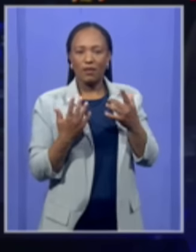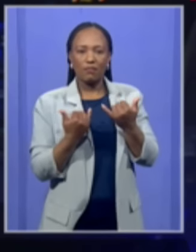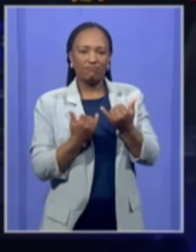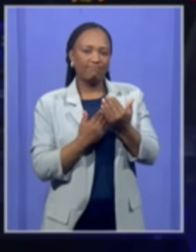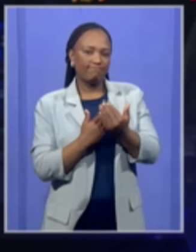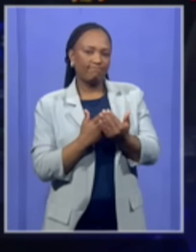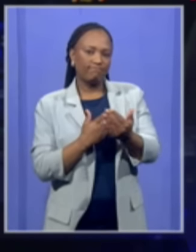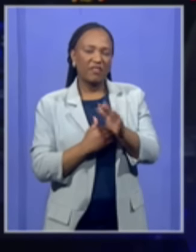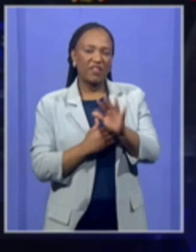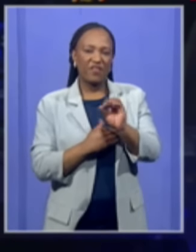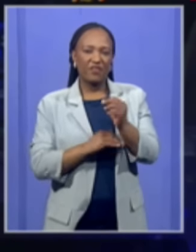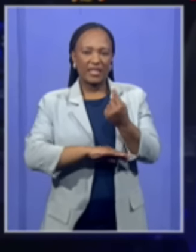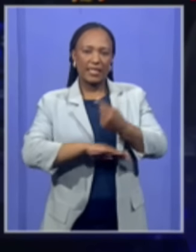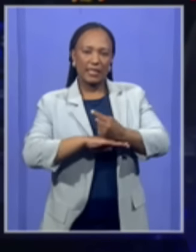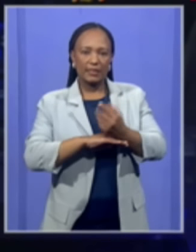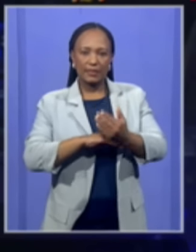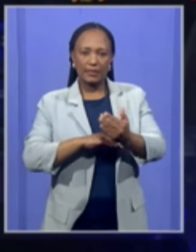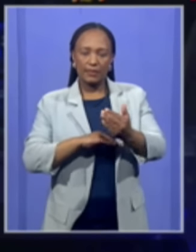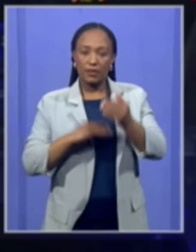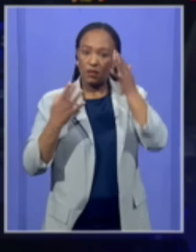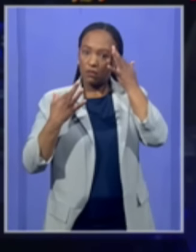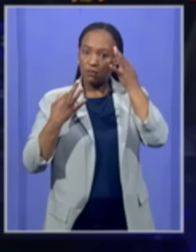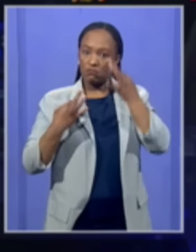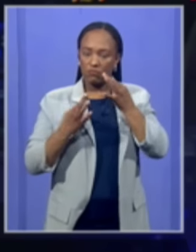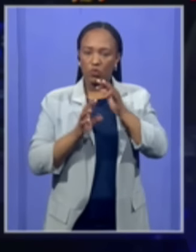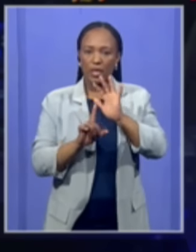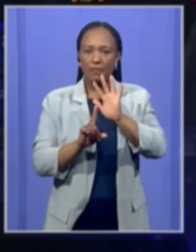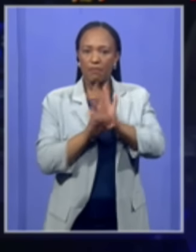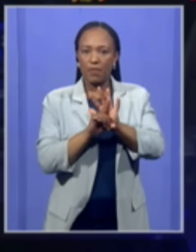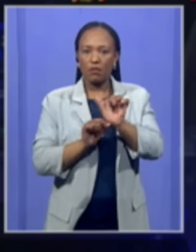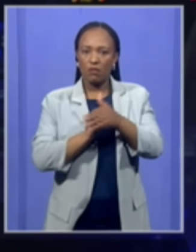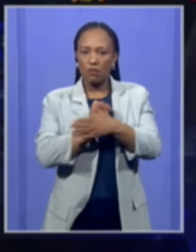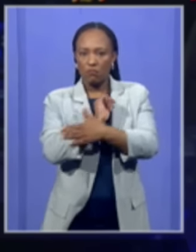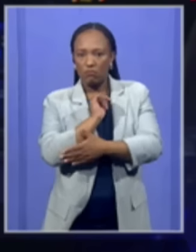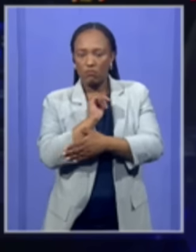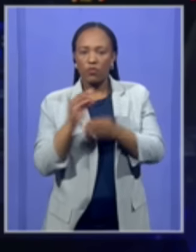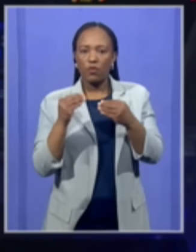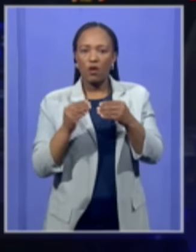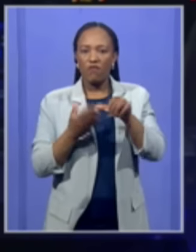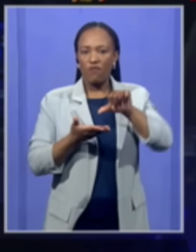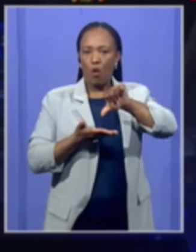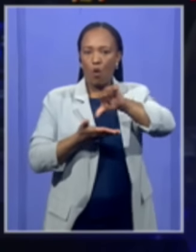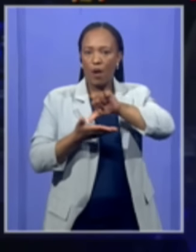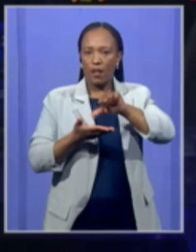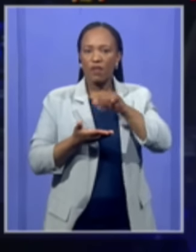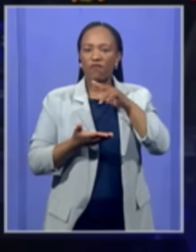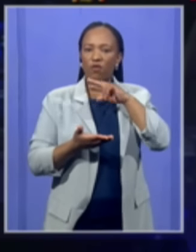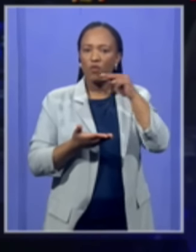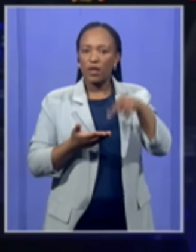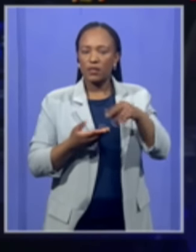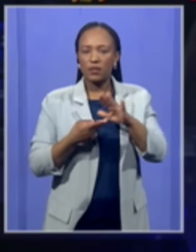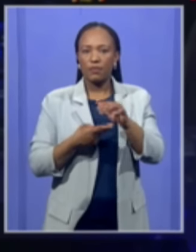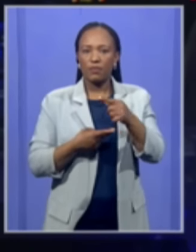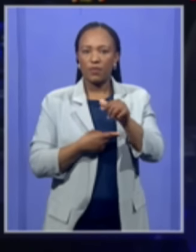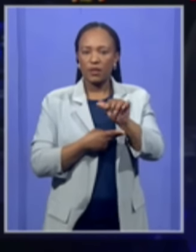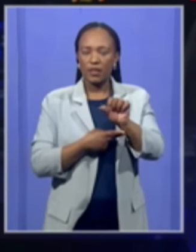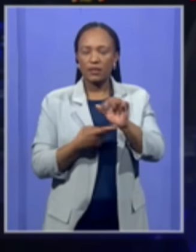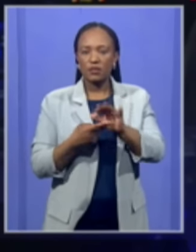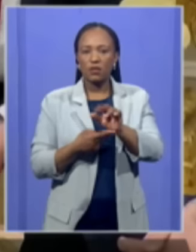a 50. Mohato ona o kana wa ama le dinaha tse kgwebisanang le Russia ka oli, gas mmoho le uranium.